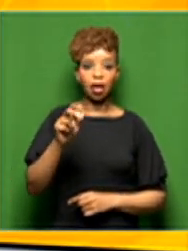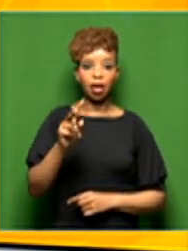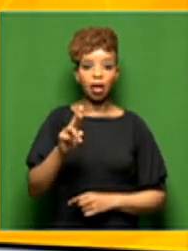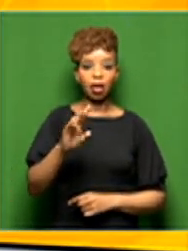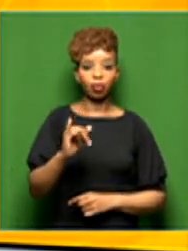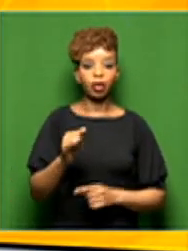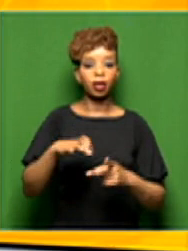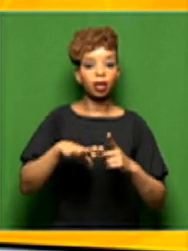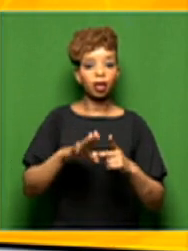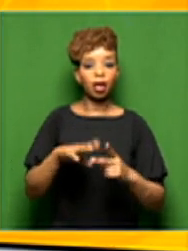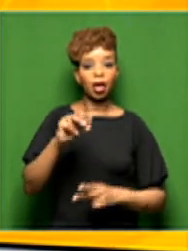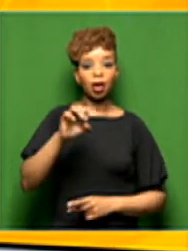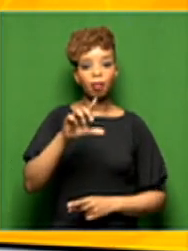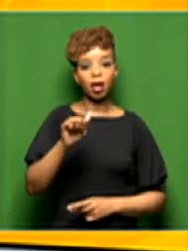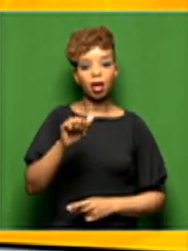Thank you so much for joining us. Welcome.